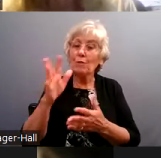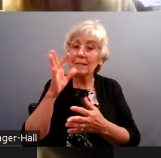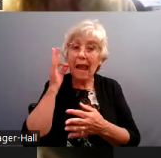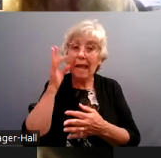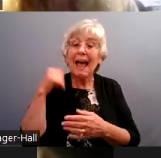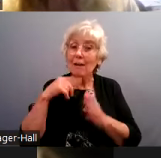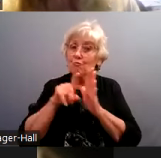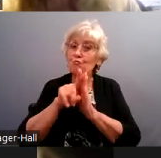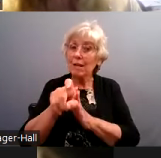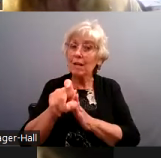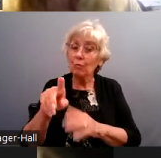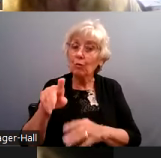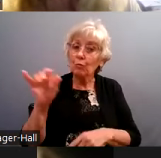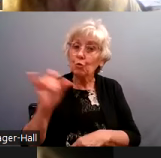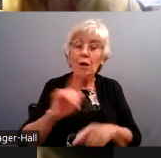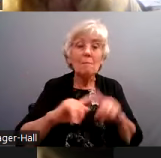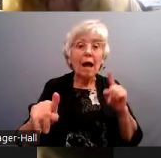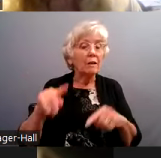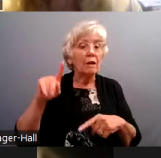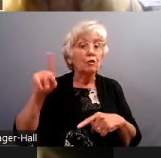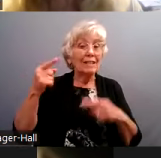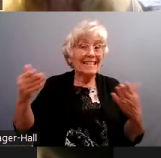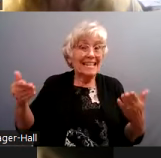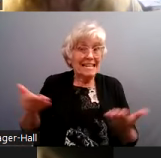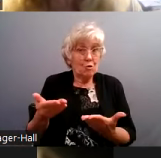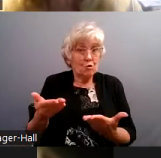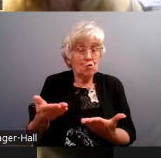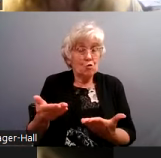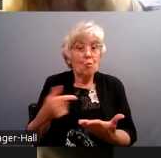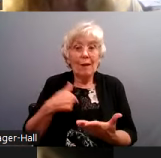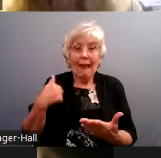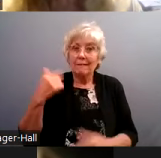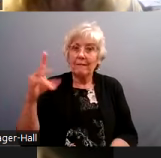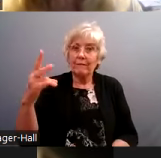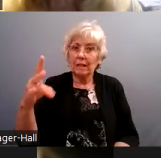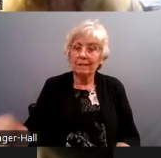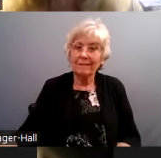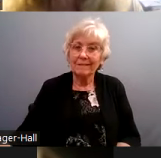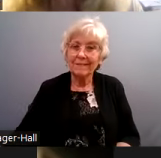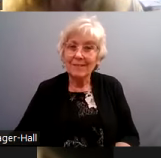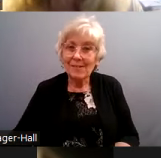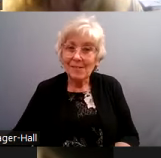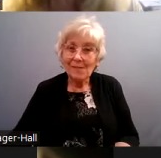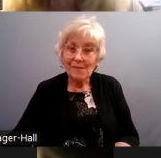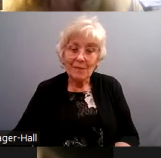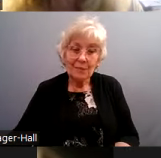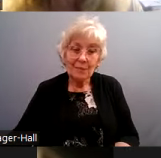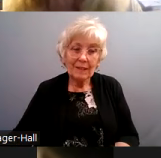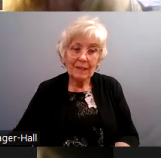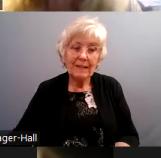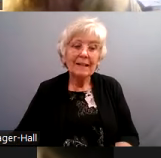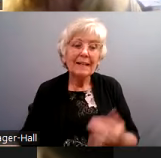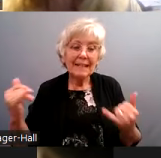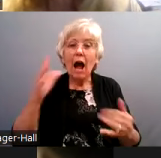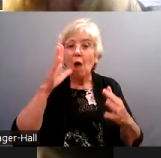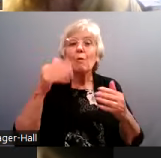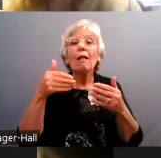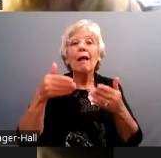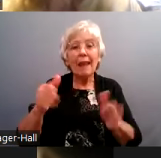of FieldHaven. So with that, I'm going to let Dr. Jen commence with the real good stuff